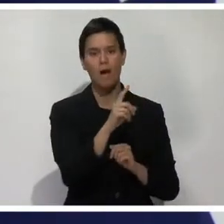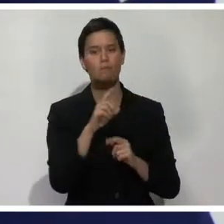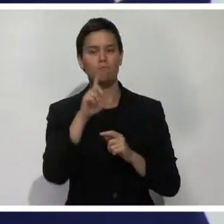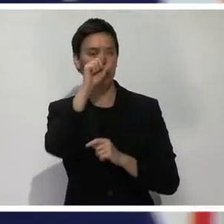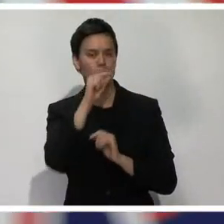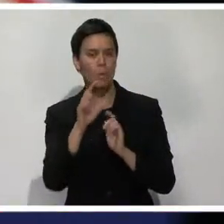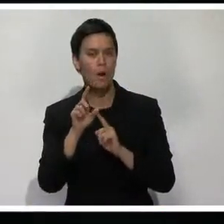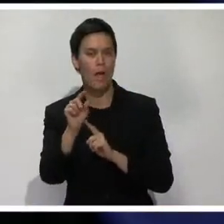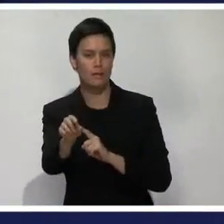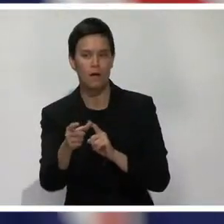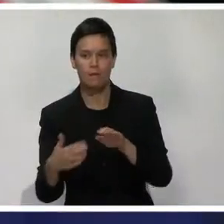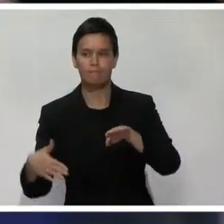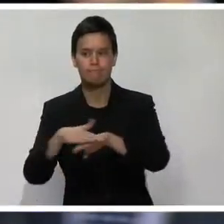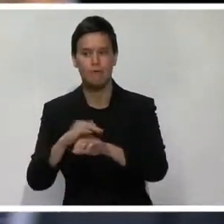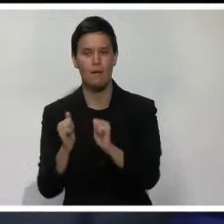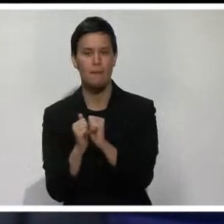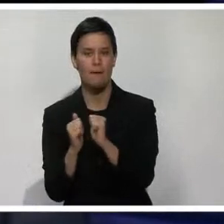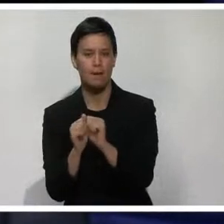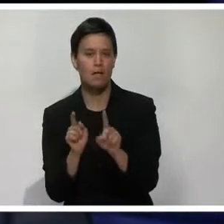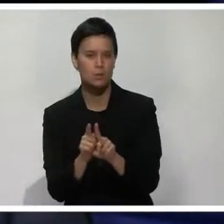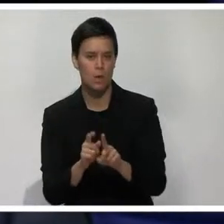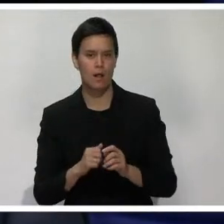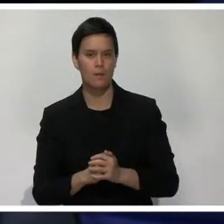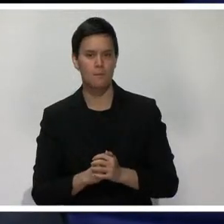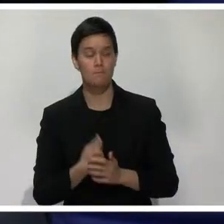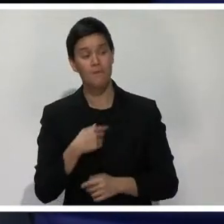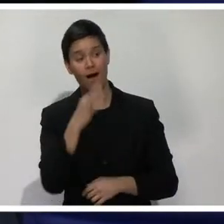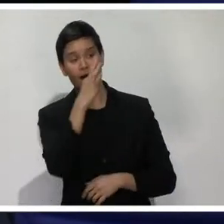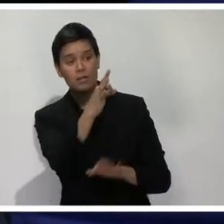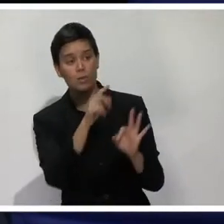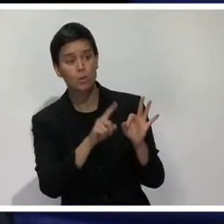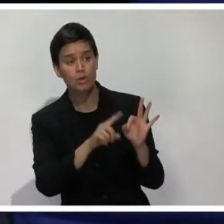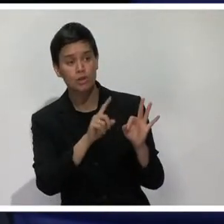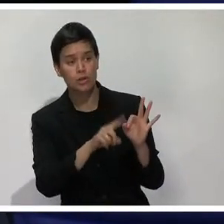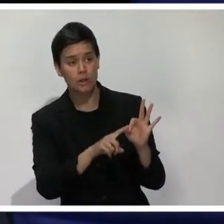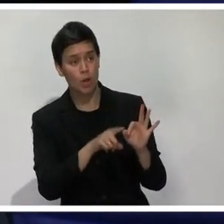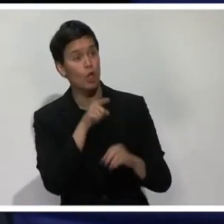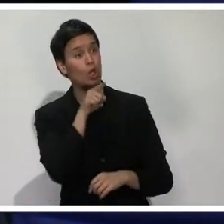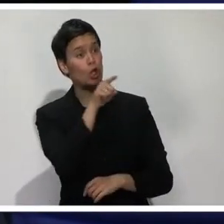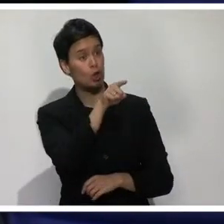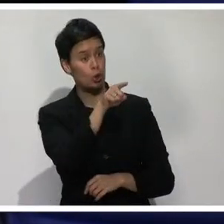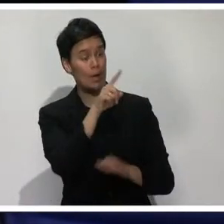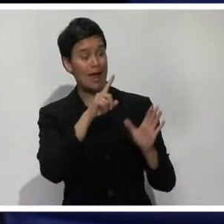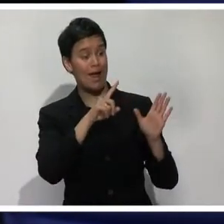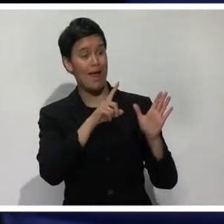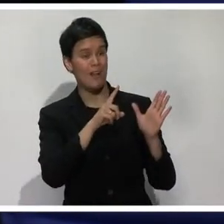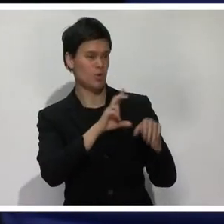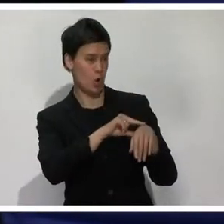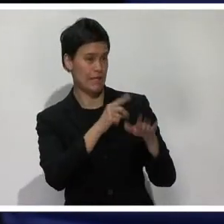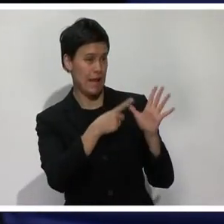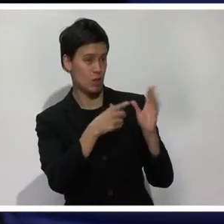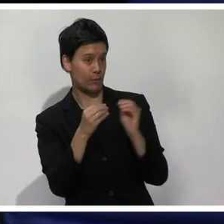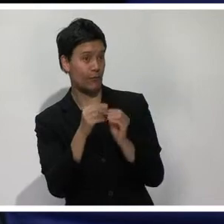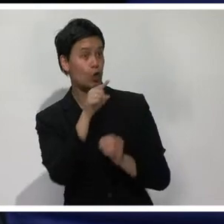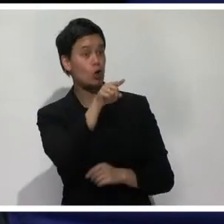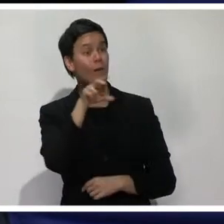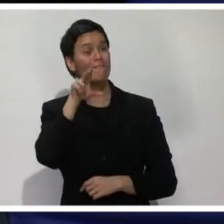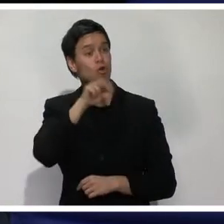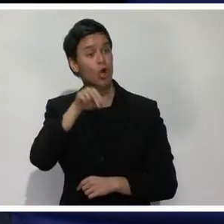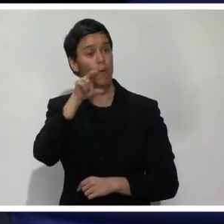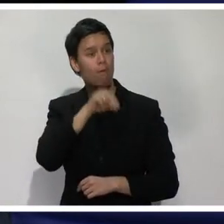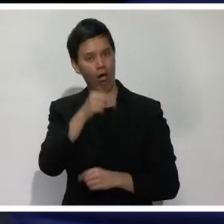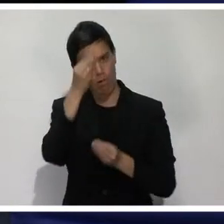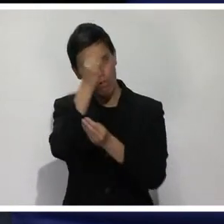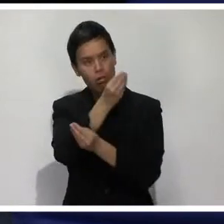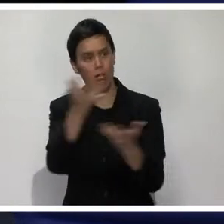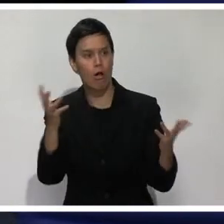Dr. Bloomfield, what's the consequences of that oral directive that you gave? If people who went to those businesses don't choose to self-isolate,